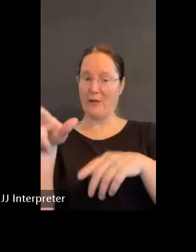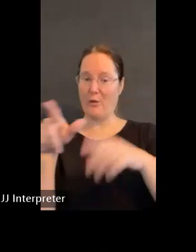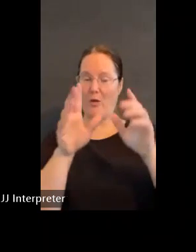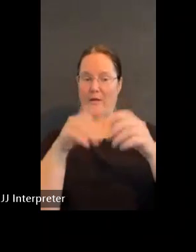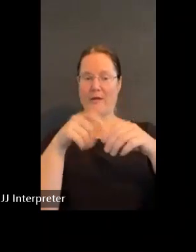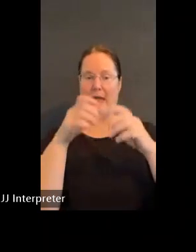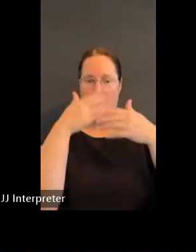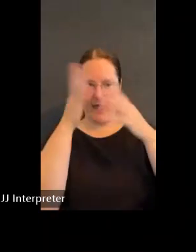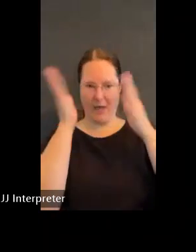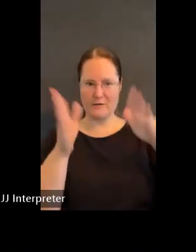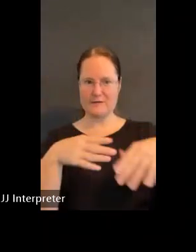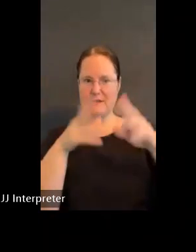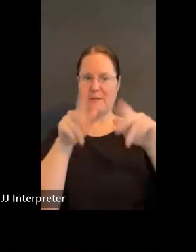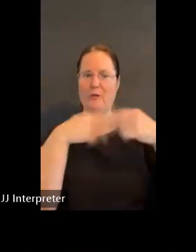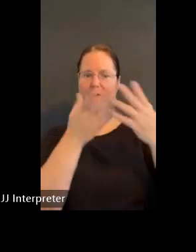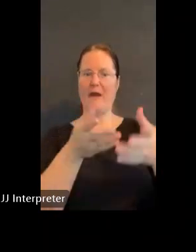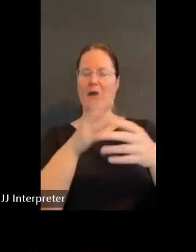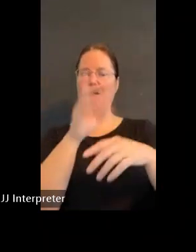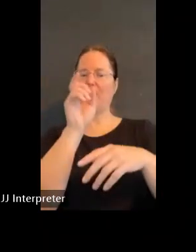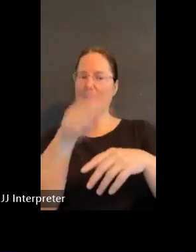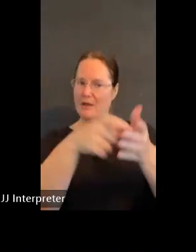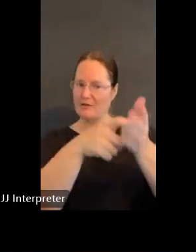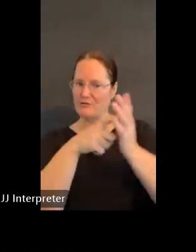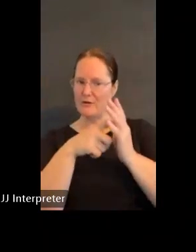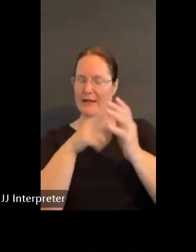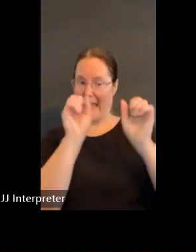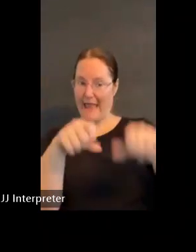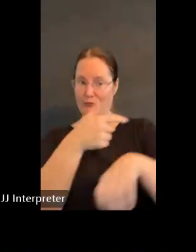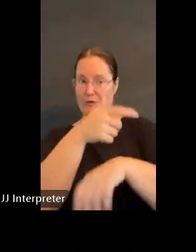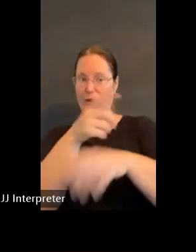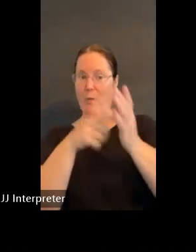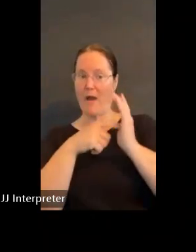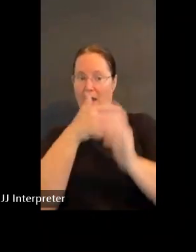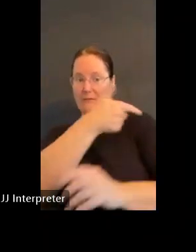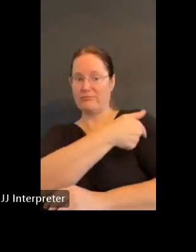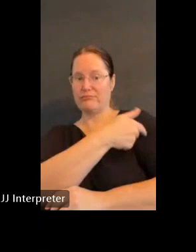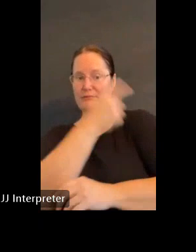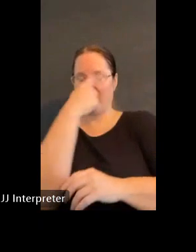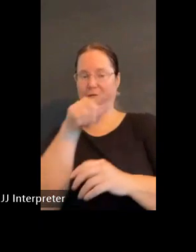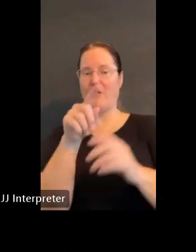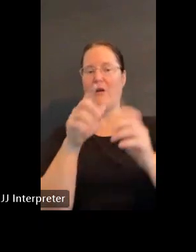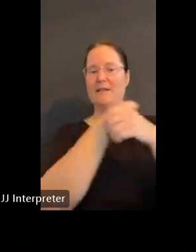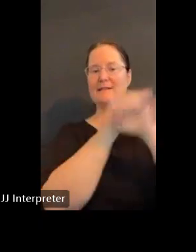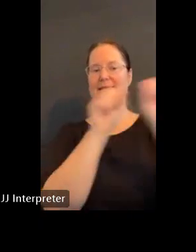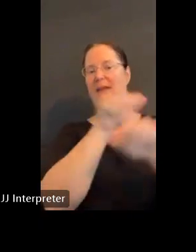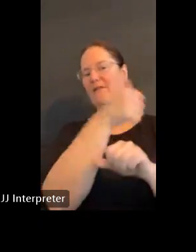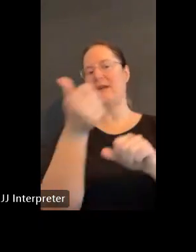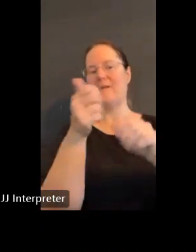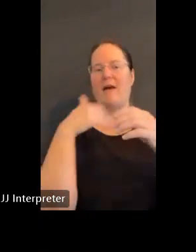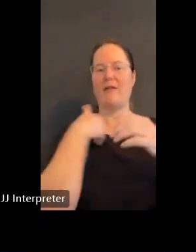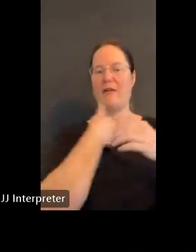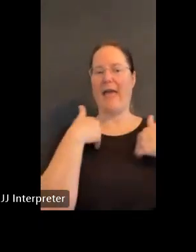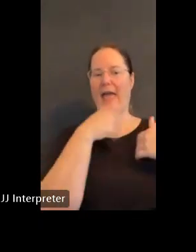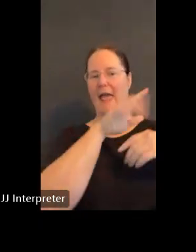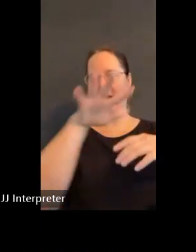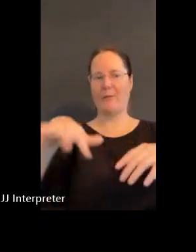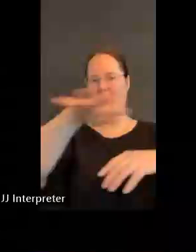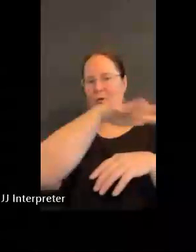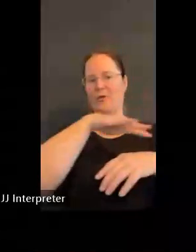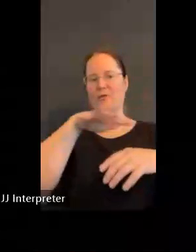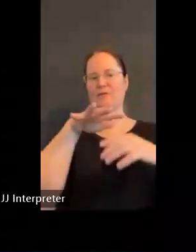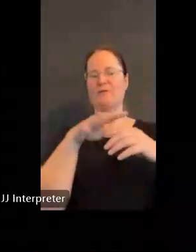parvo vaccination for the safety of other animals on the premises? So if this is a vaccination requirement